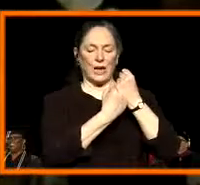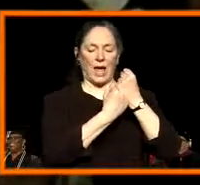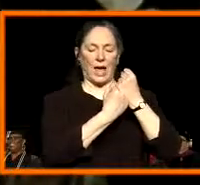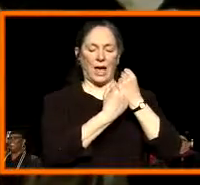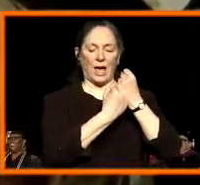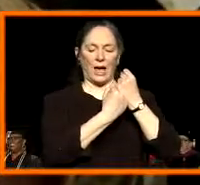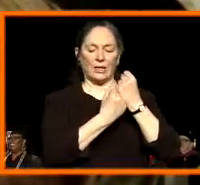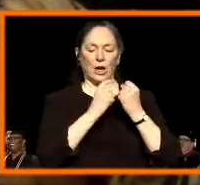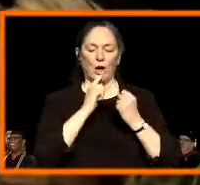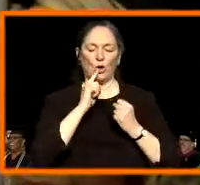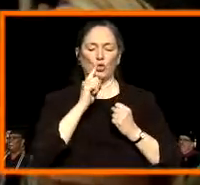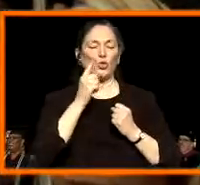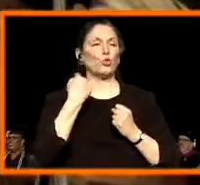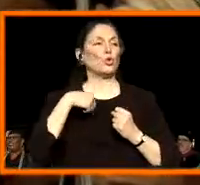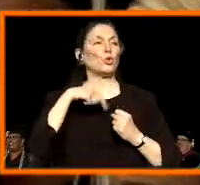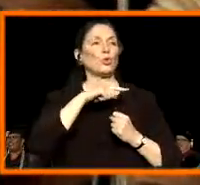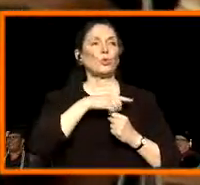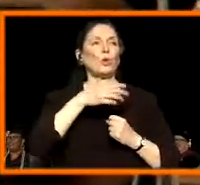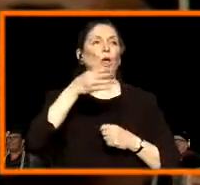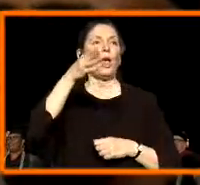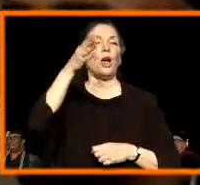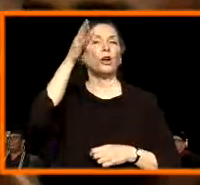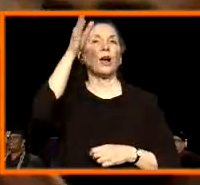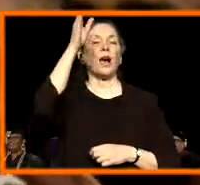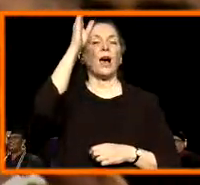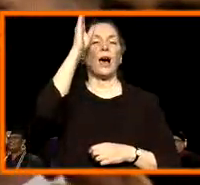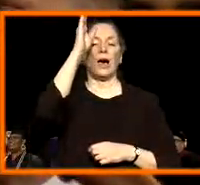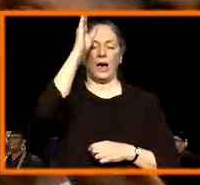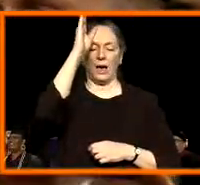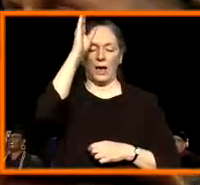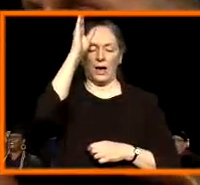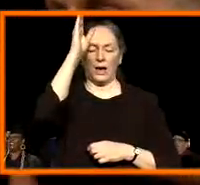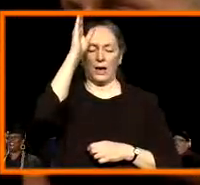forever stand true to our